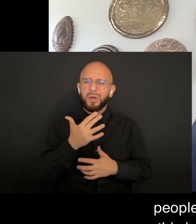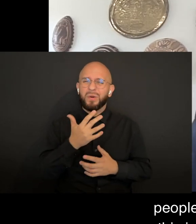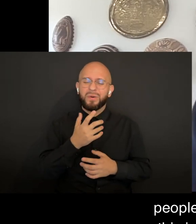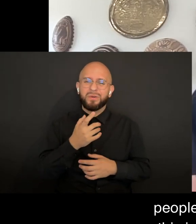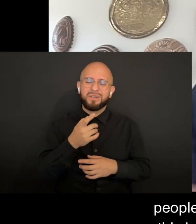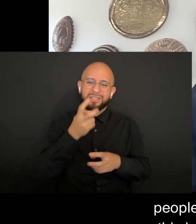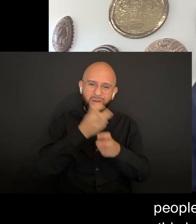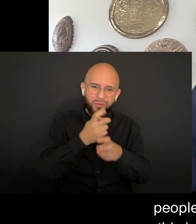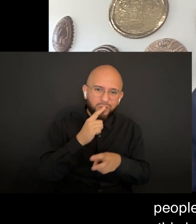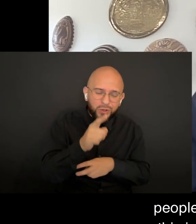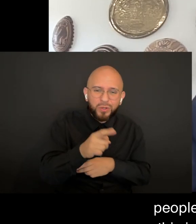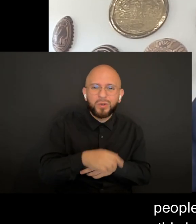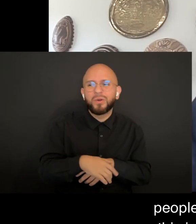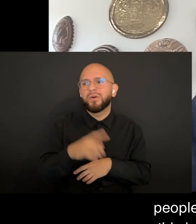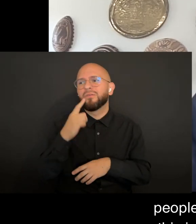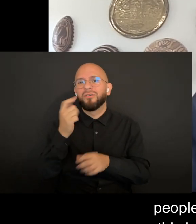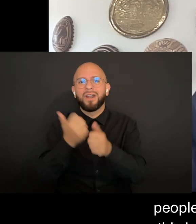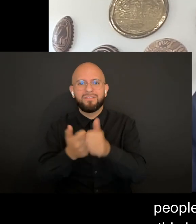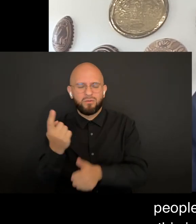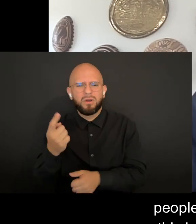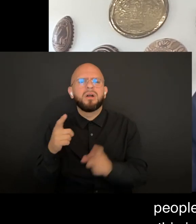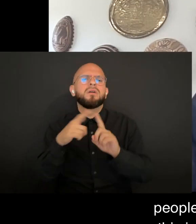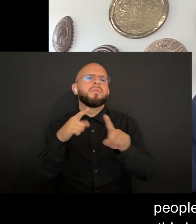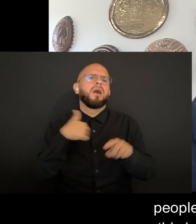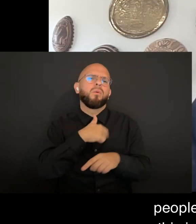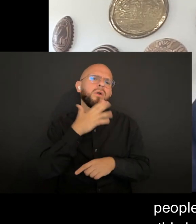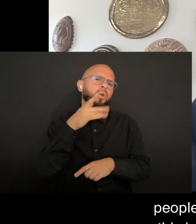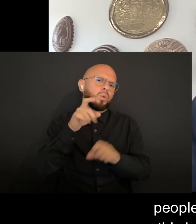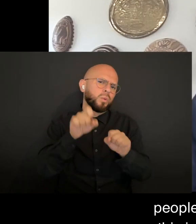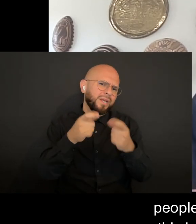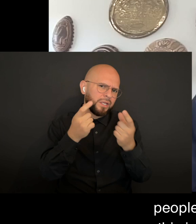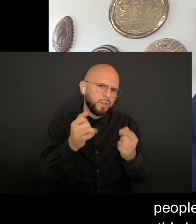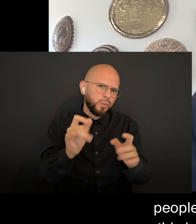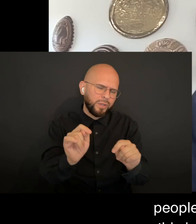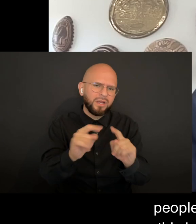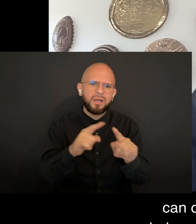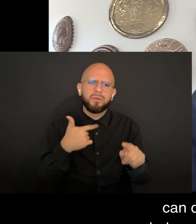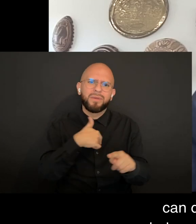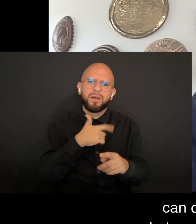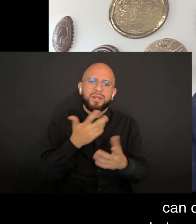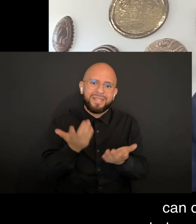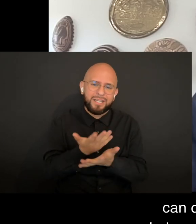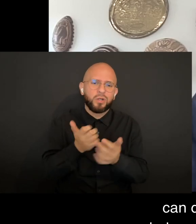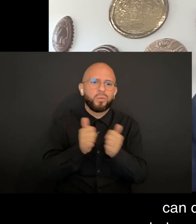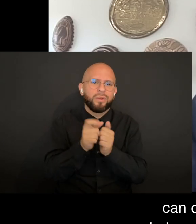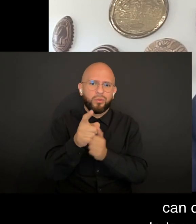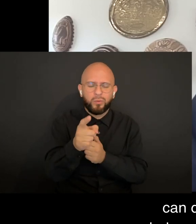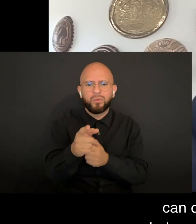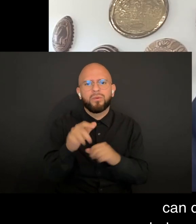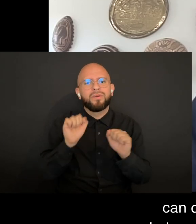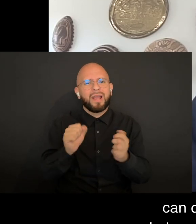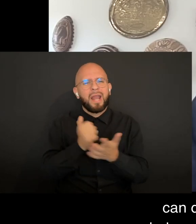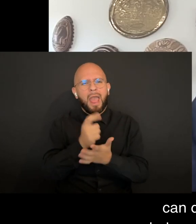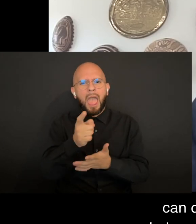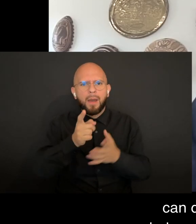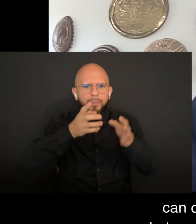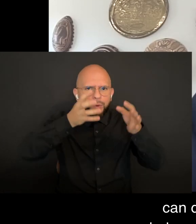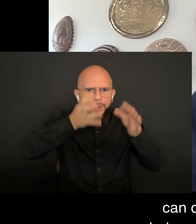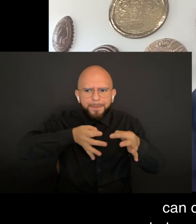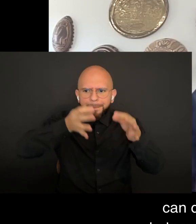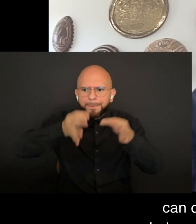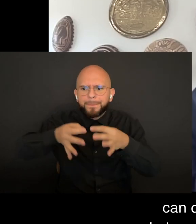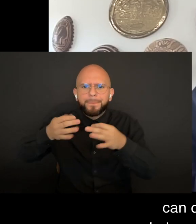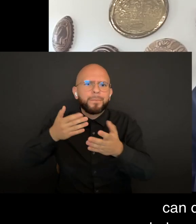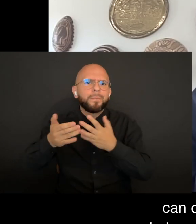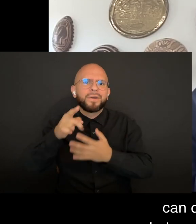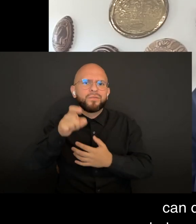convey, we know this is hard for you, for everyone, but we know you can do it, and we are here to go with you. We